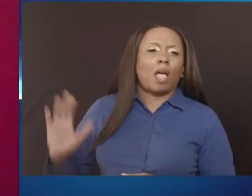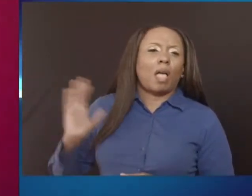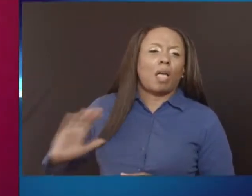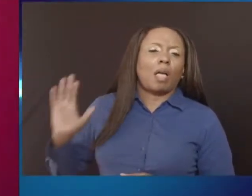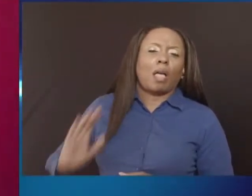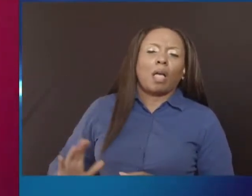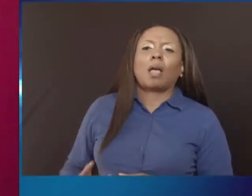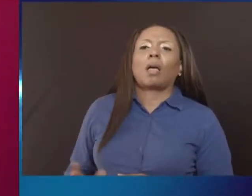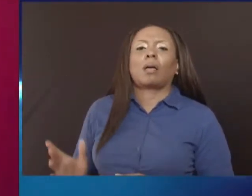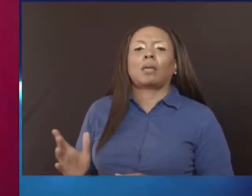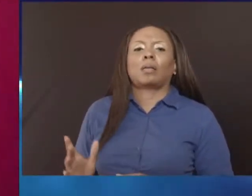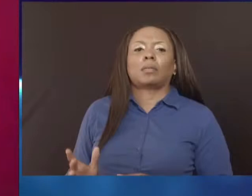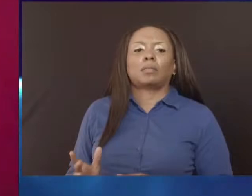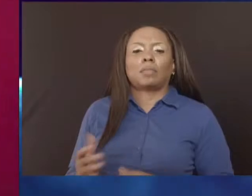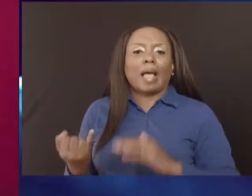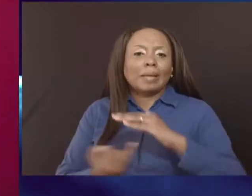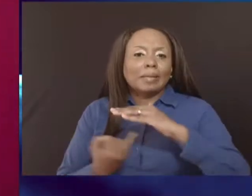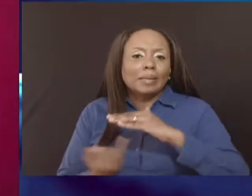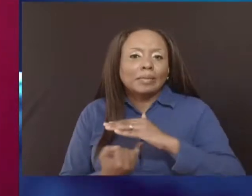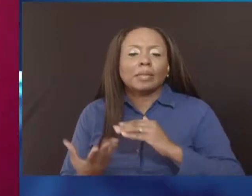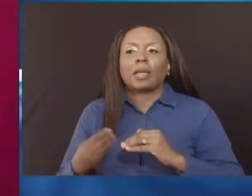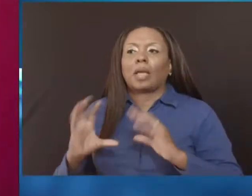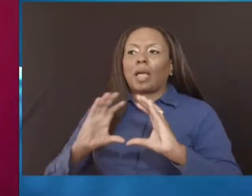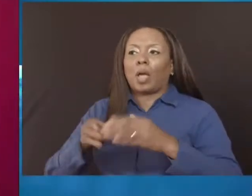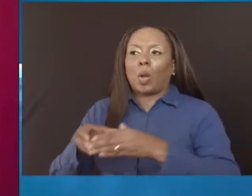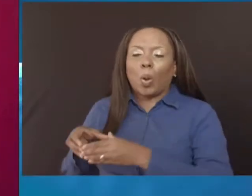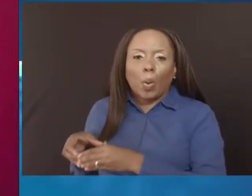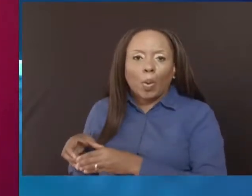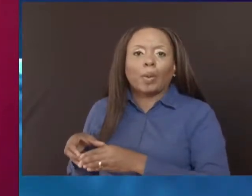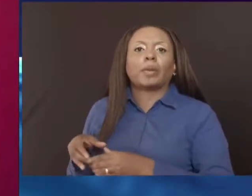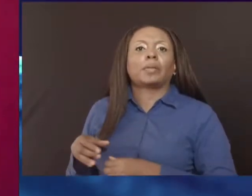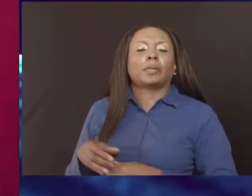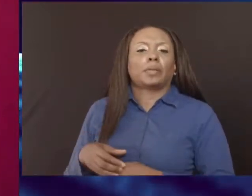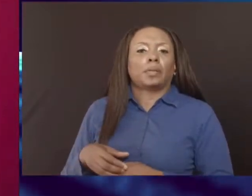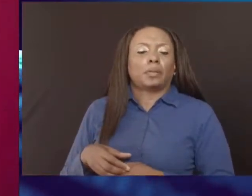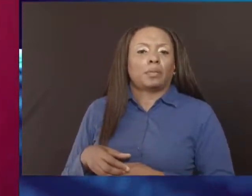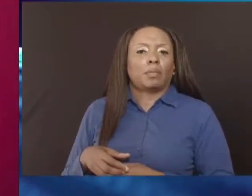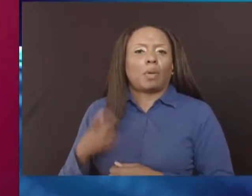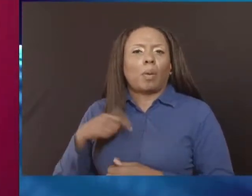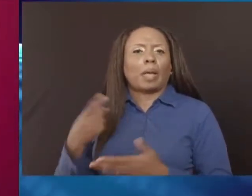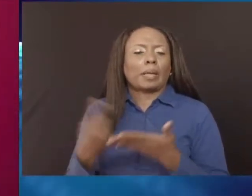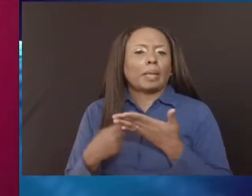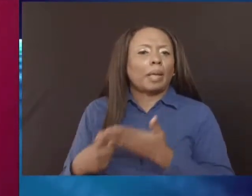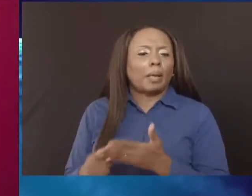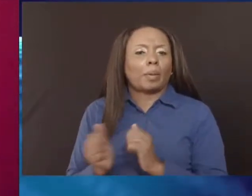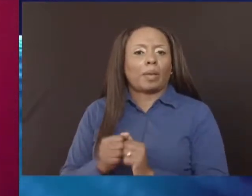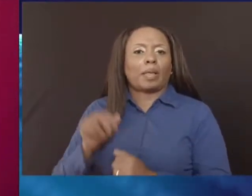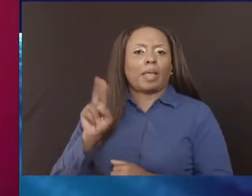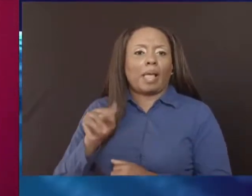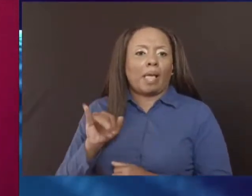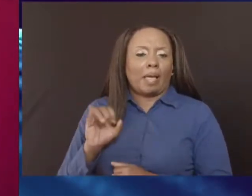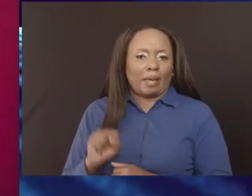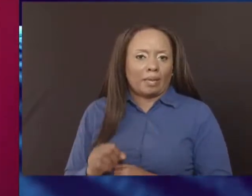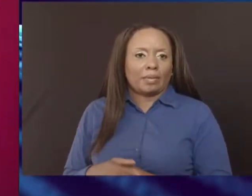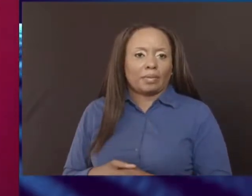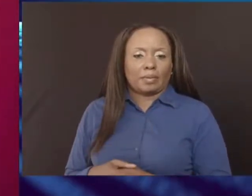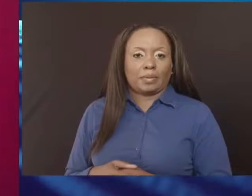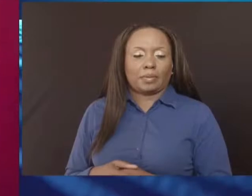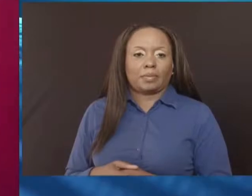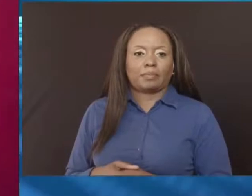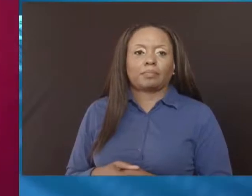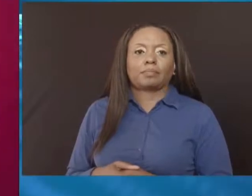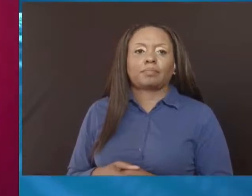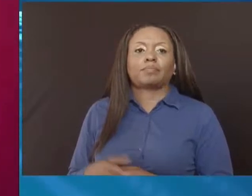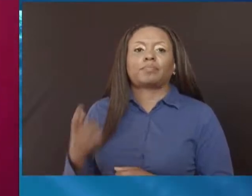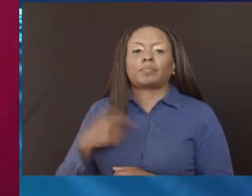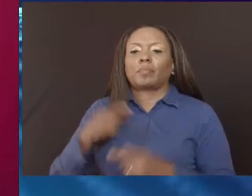had discussions with the National Insurance Scheme. The agreement is that